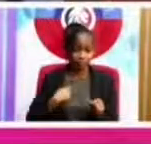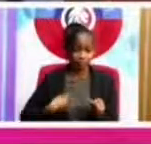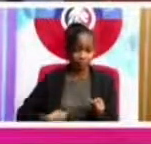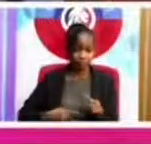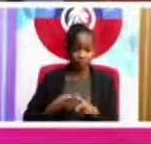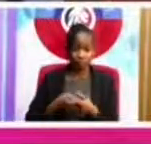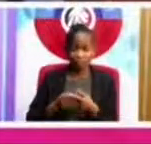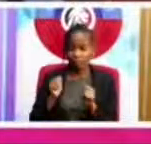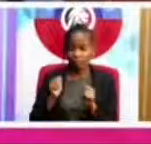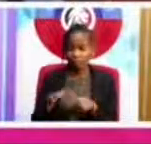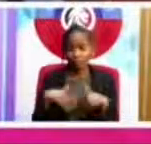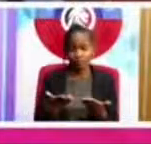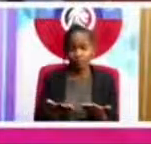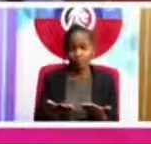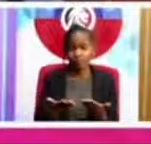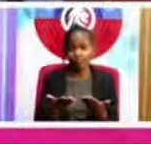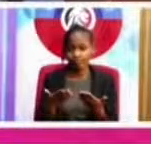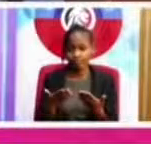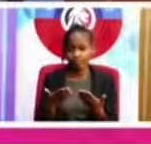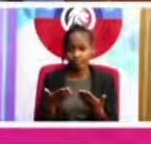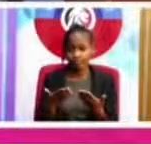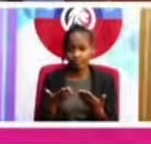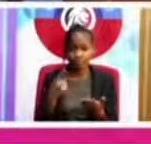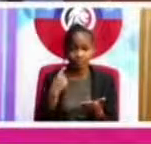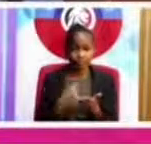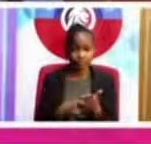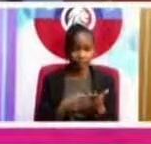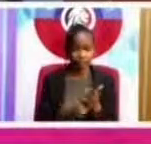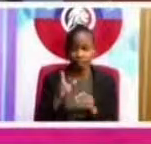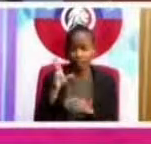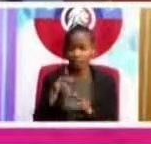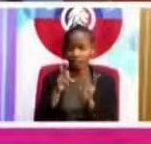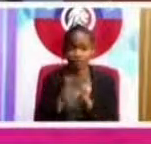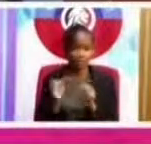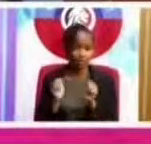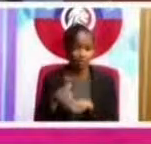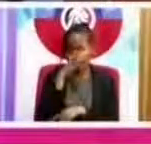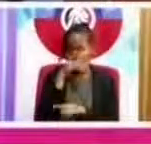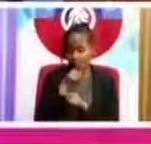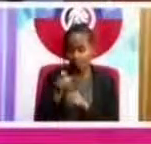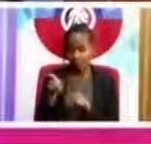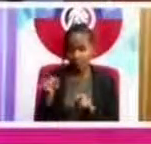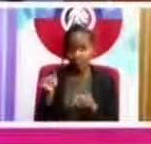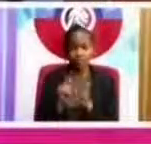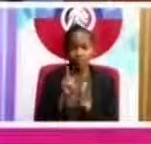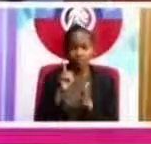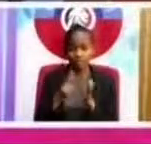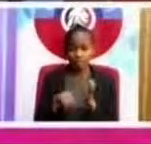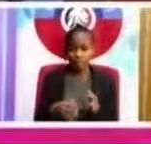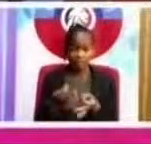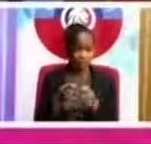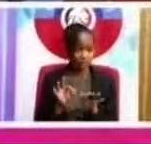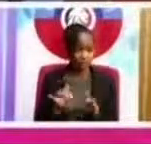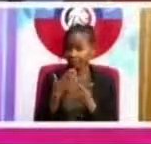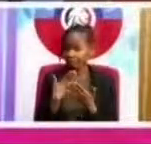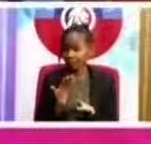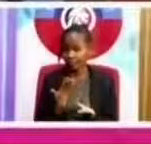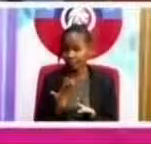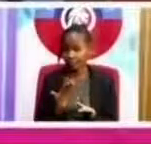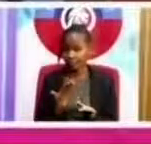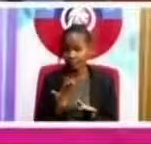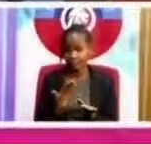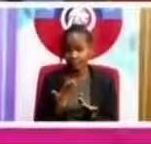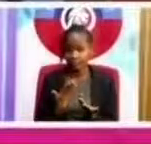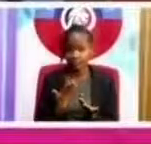precise excises and taxes and nobody can lie to you. That is the new tax official. The new tax official, the old one who